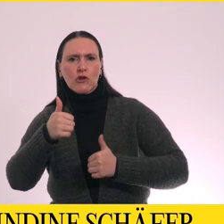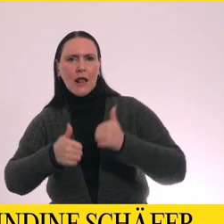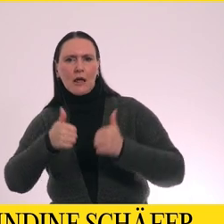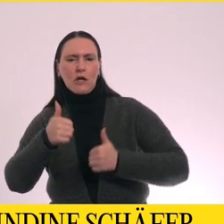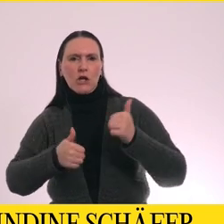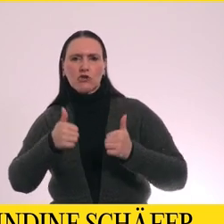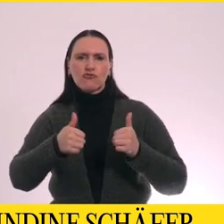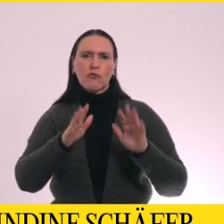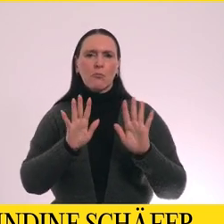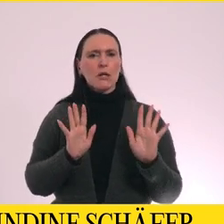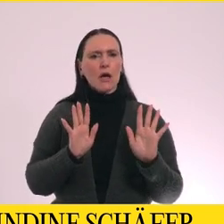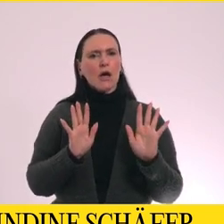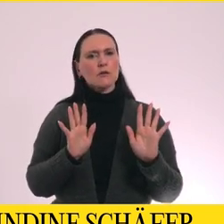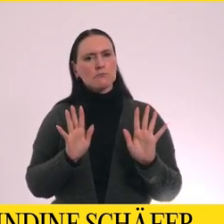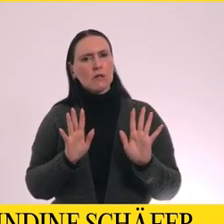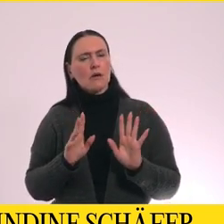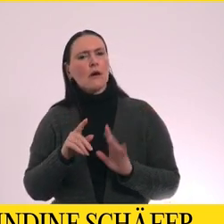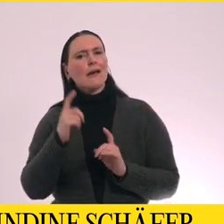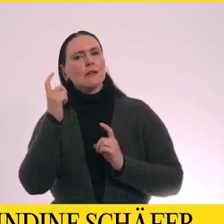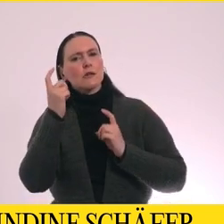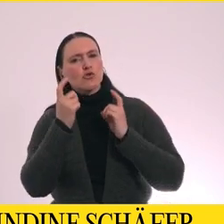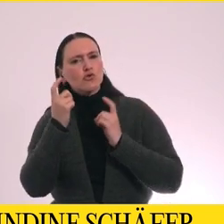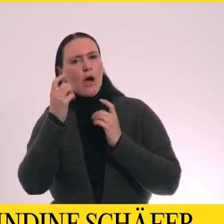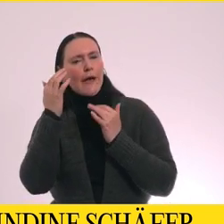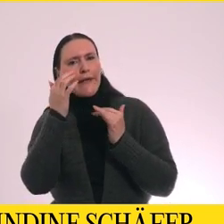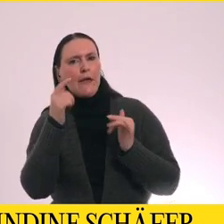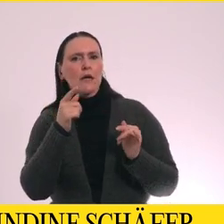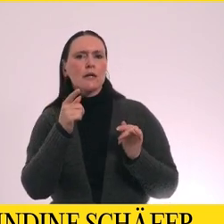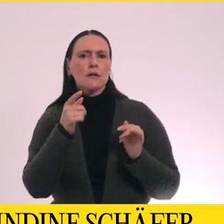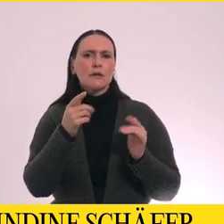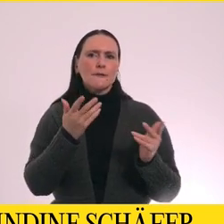these things, gently because there's a lot of fear